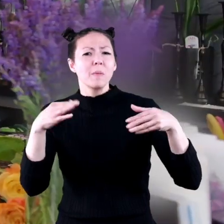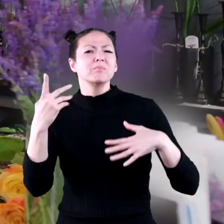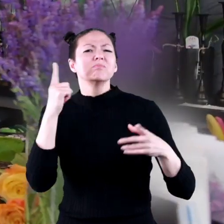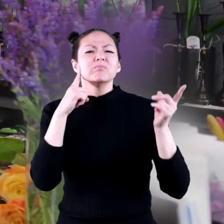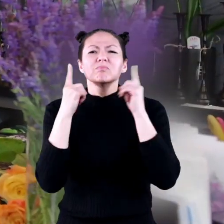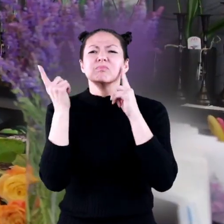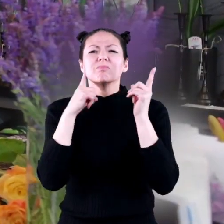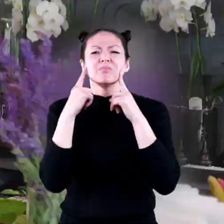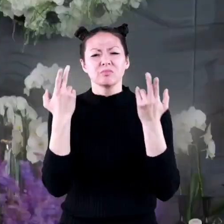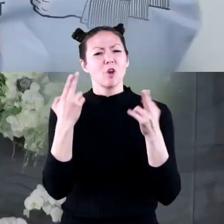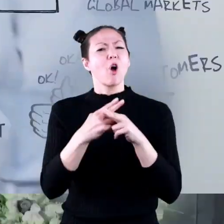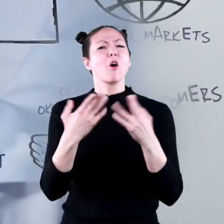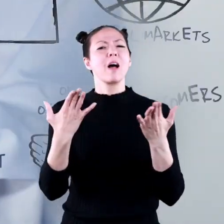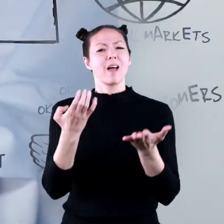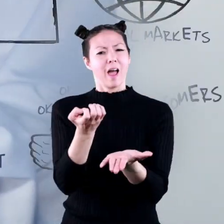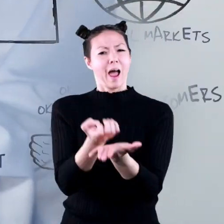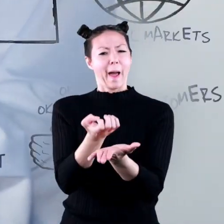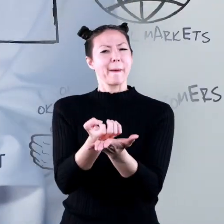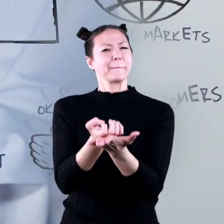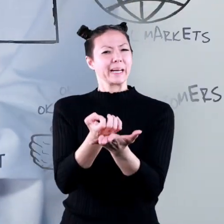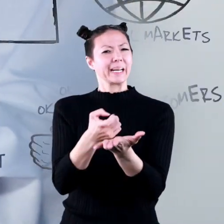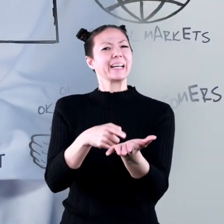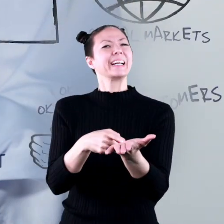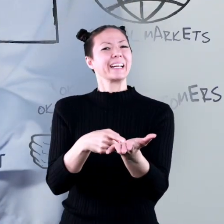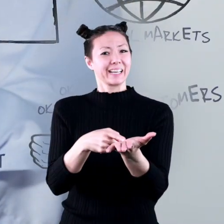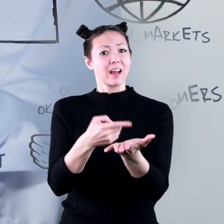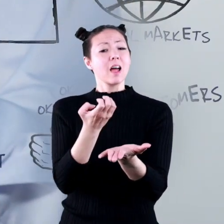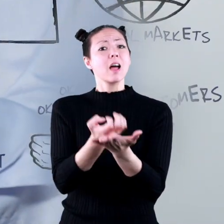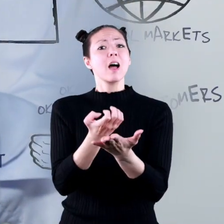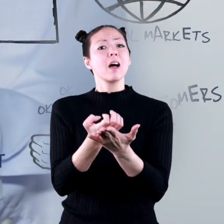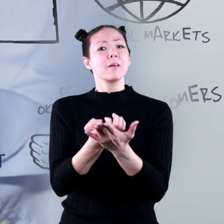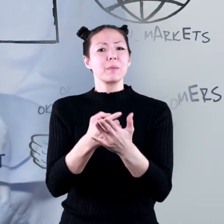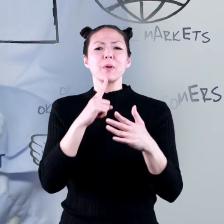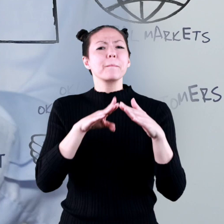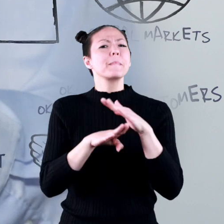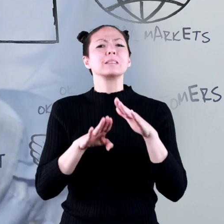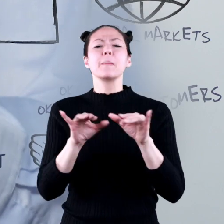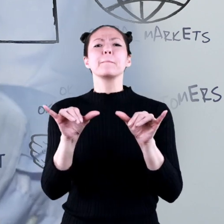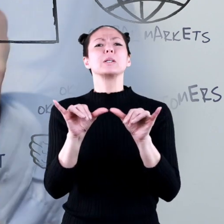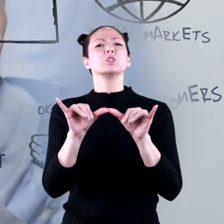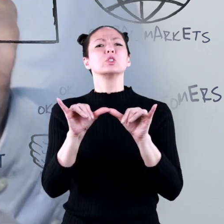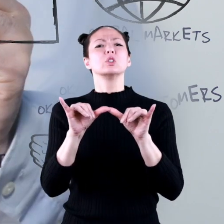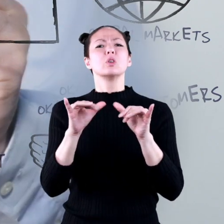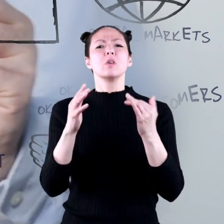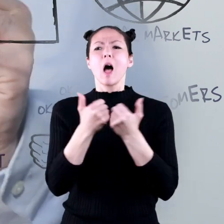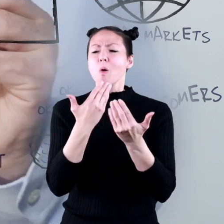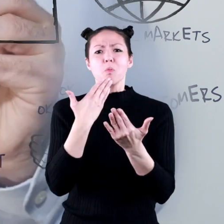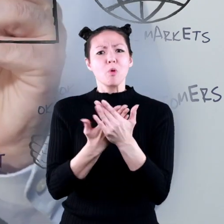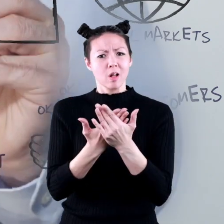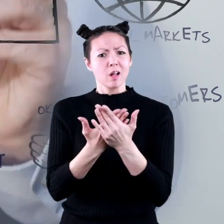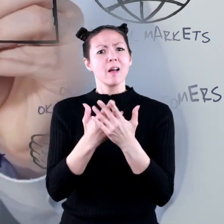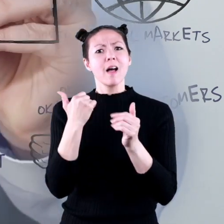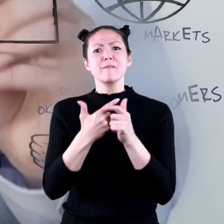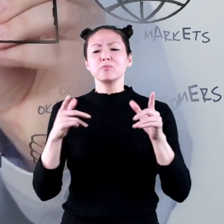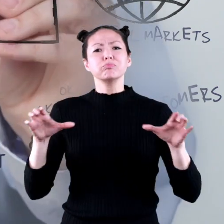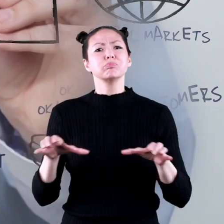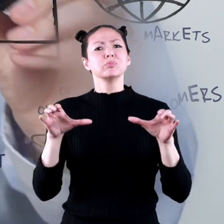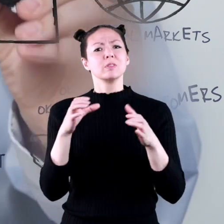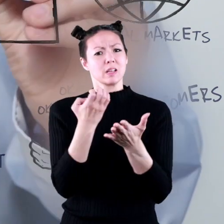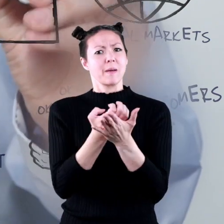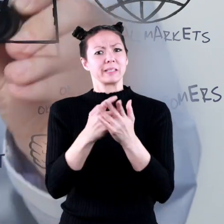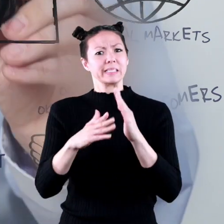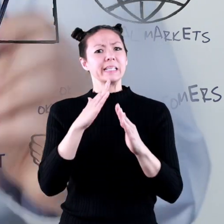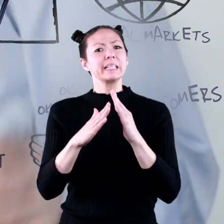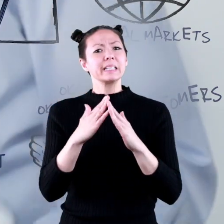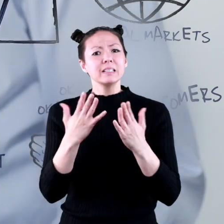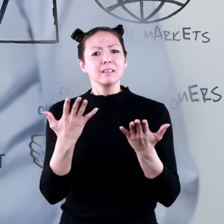tending to a store. And maybe you've heard about something called the economy, which is basically an overall measure of how well